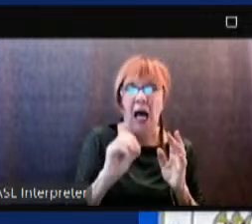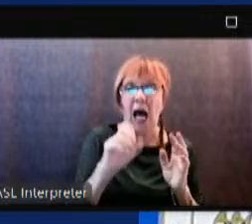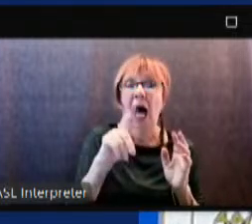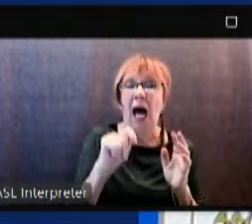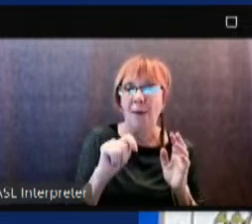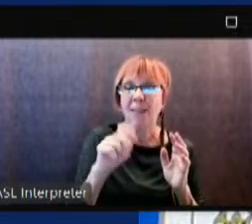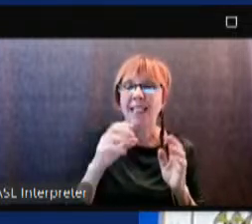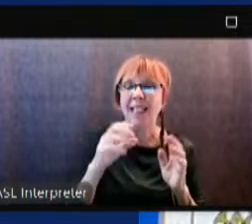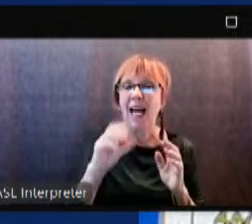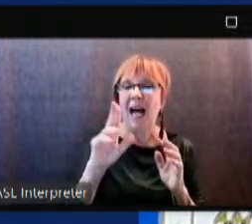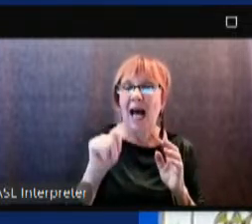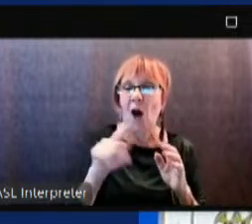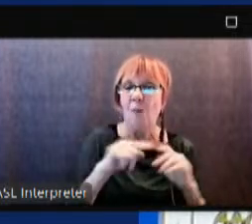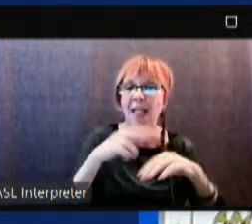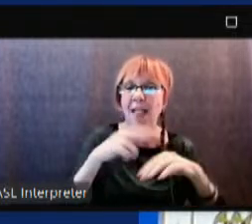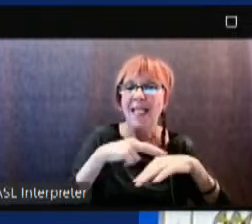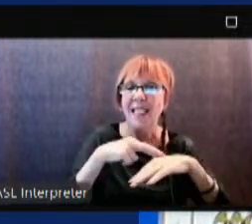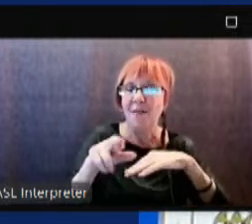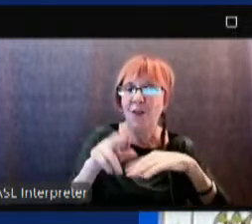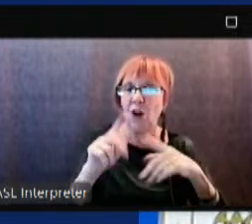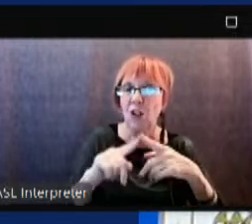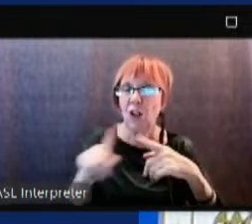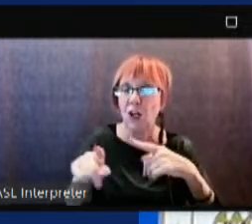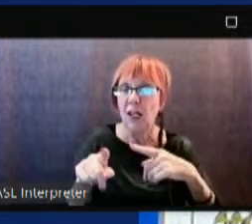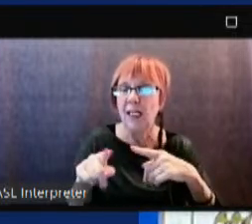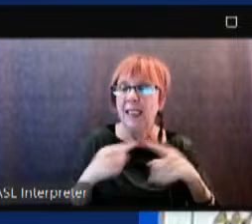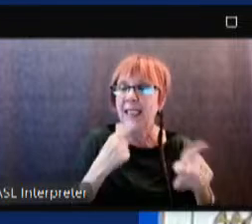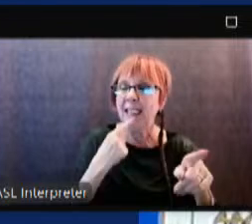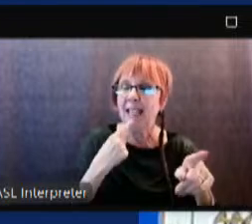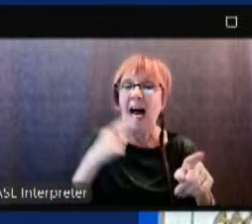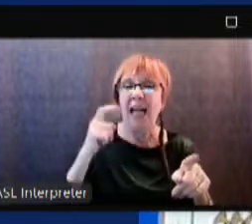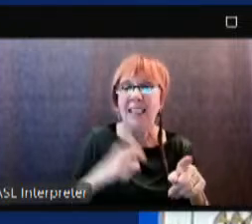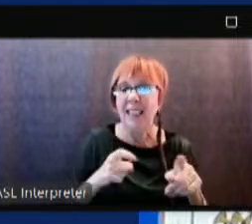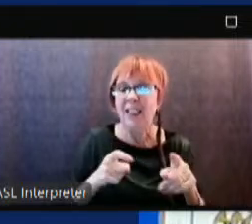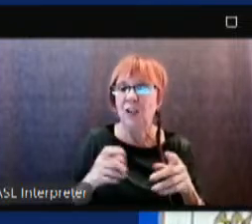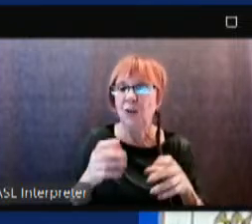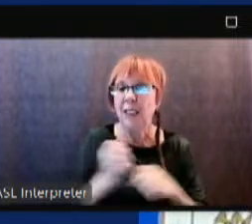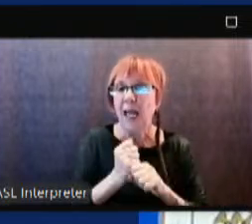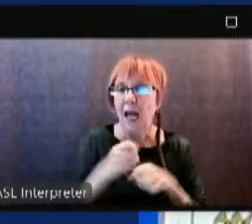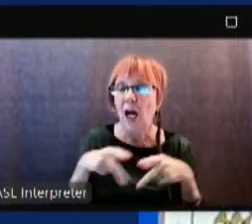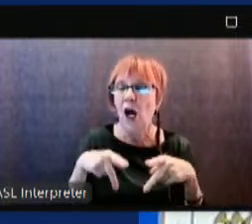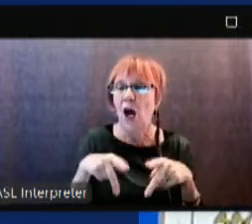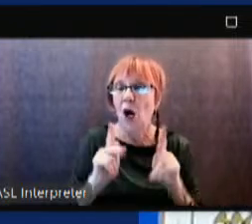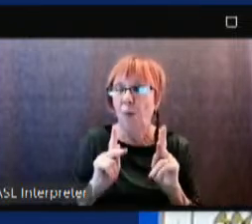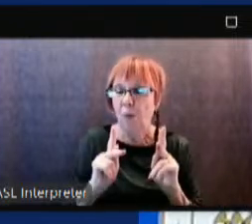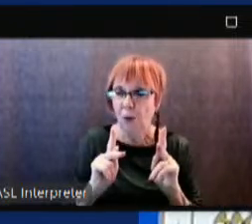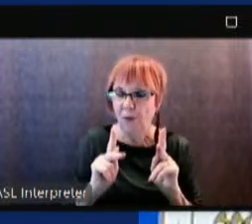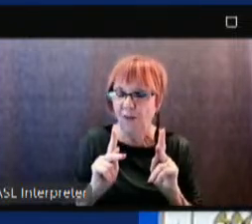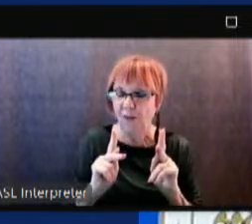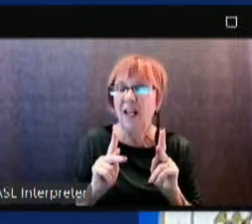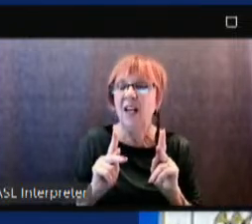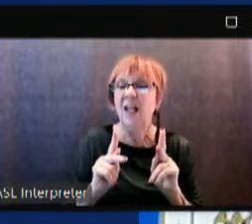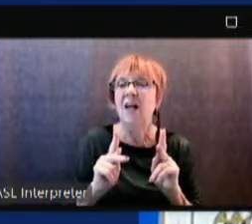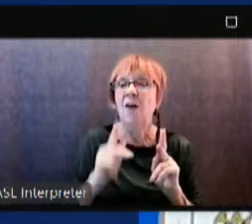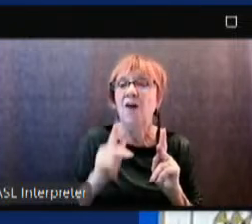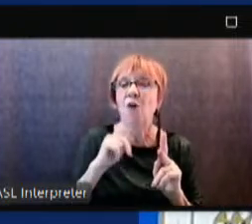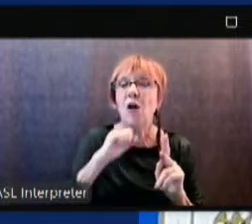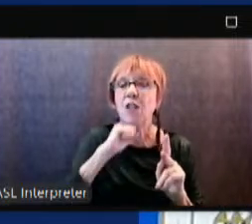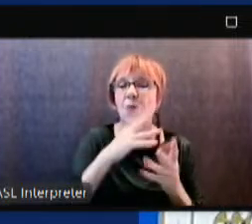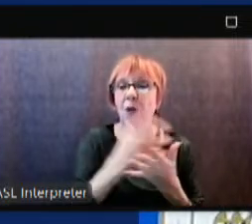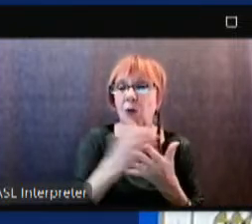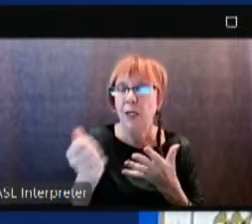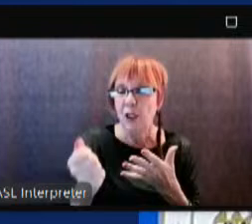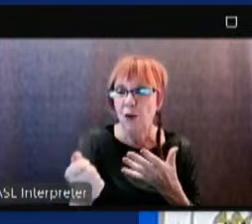saying, I need to pull a permit for debris removal. My contractor has all the necessary certifications, but the